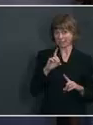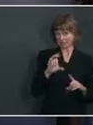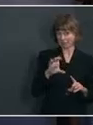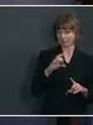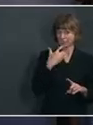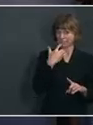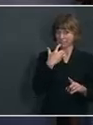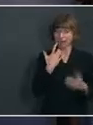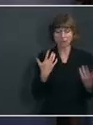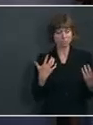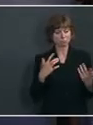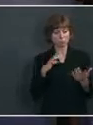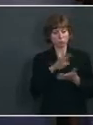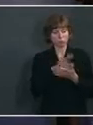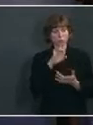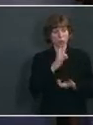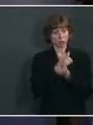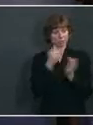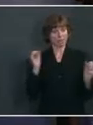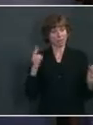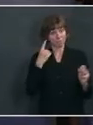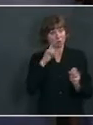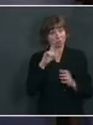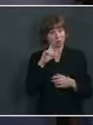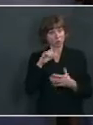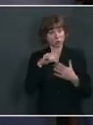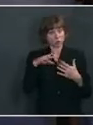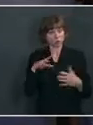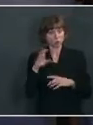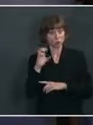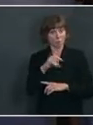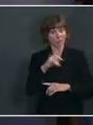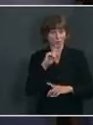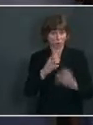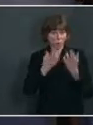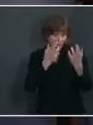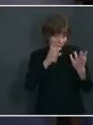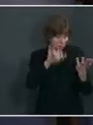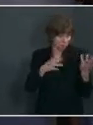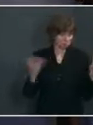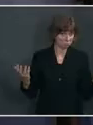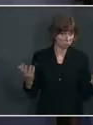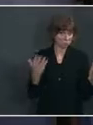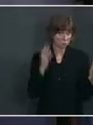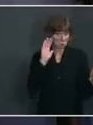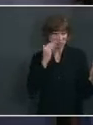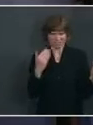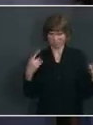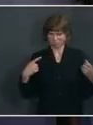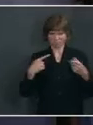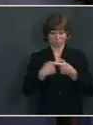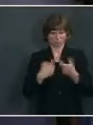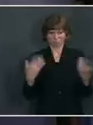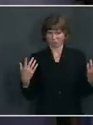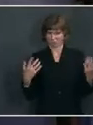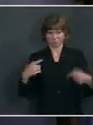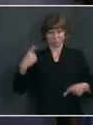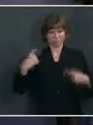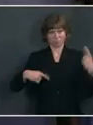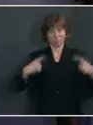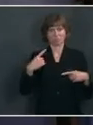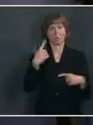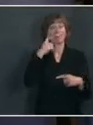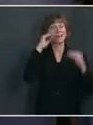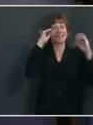schools are perfectly safe for students to go back, and there were recommendations that they should go back. So this seems like a bit of a dispute between teachers'